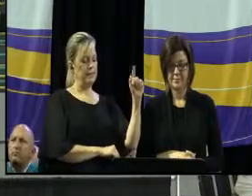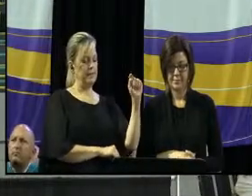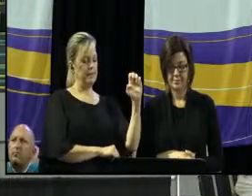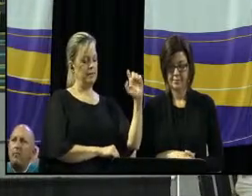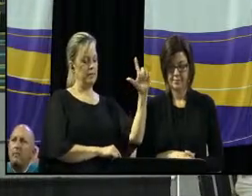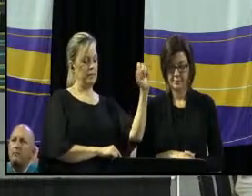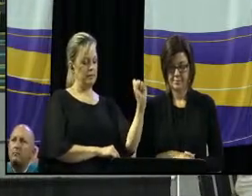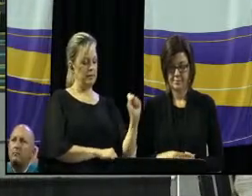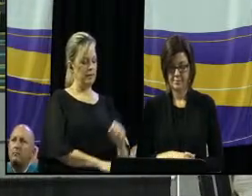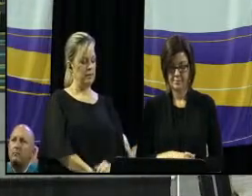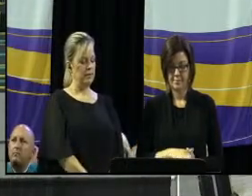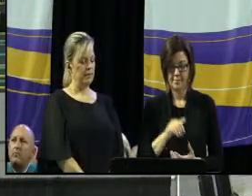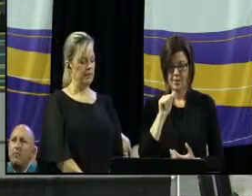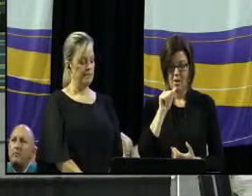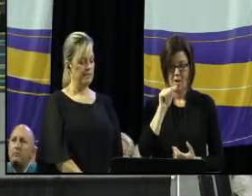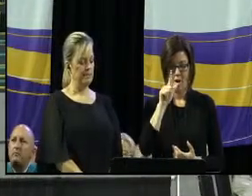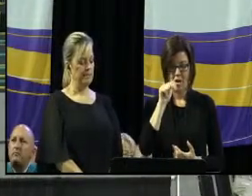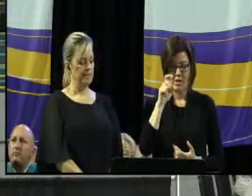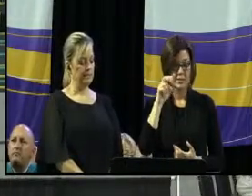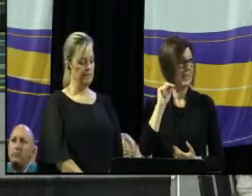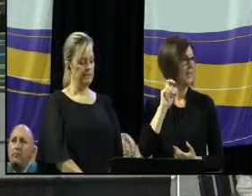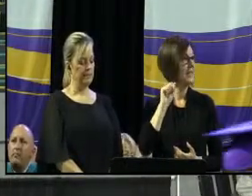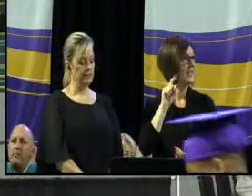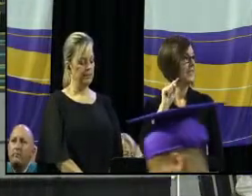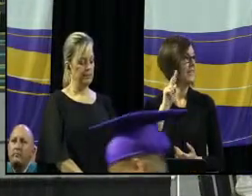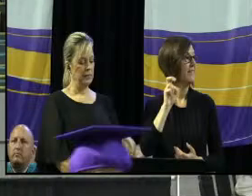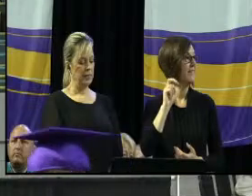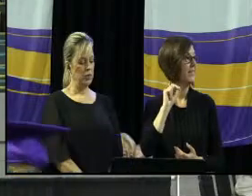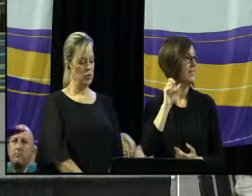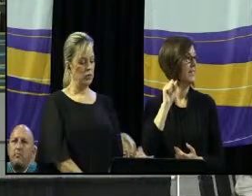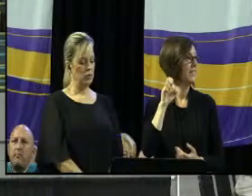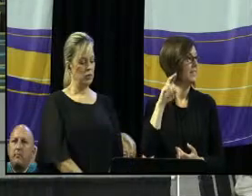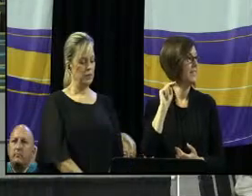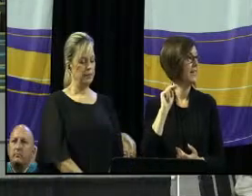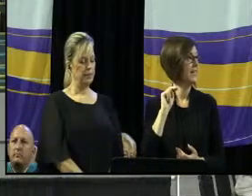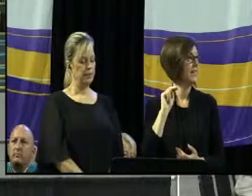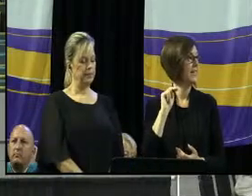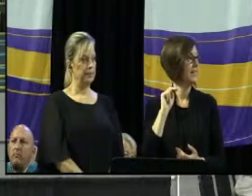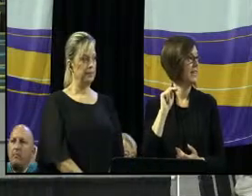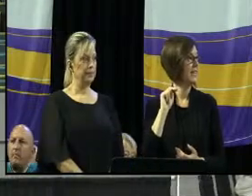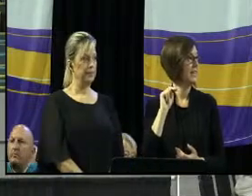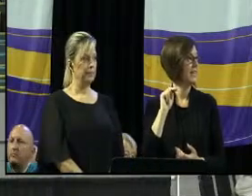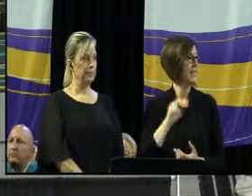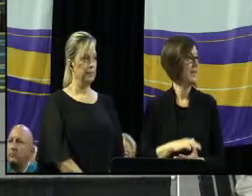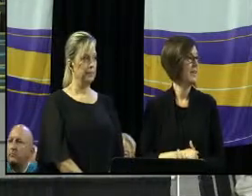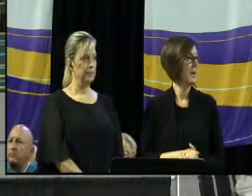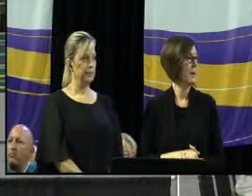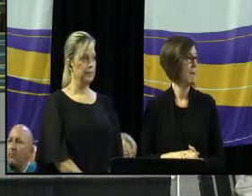Alton Jeffrey Stevenson.